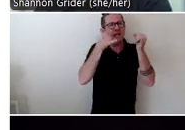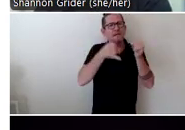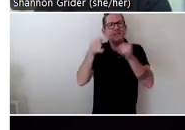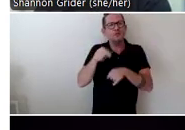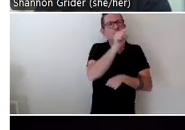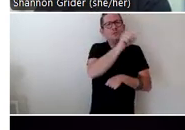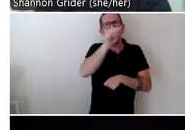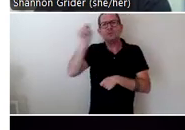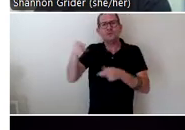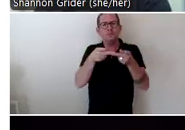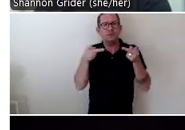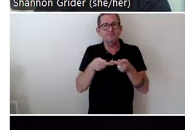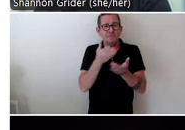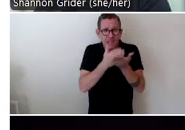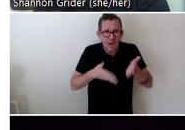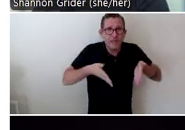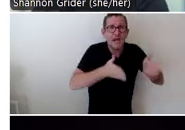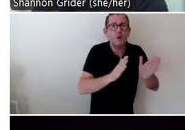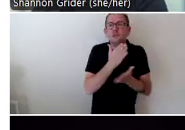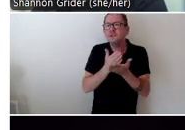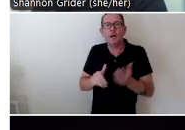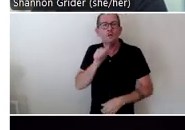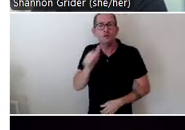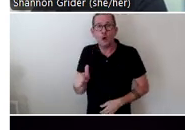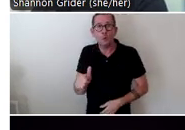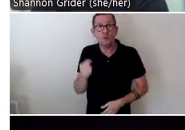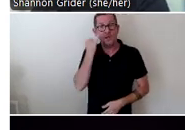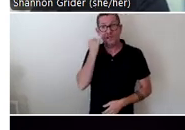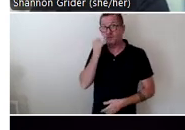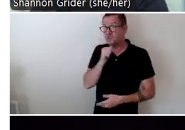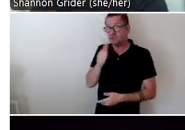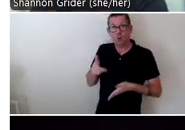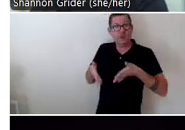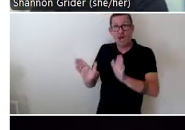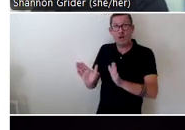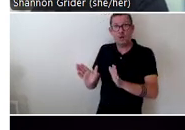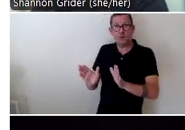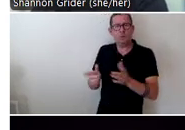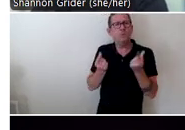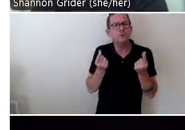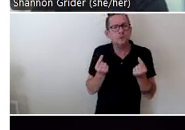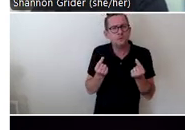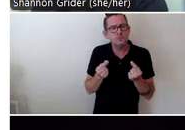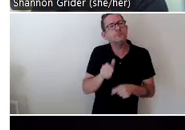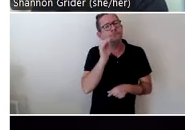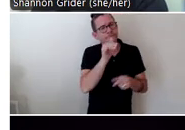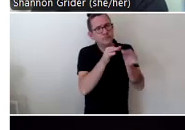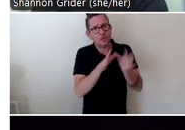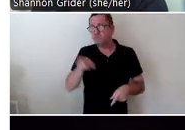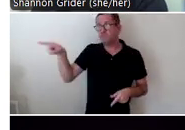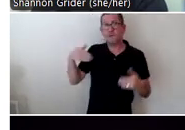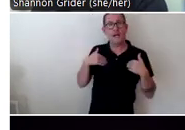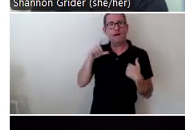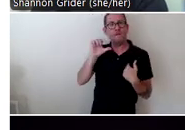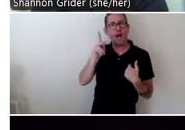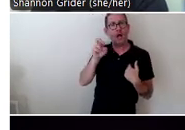their cups from their car, depending on the individual interpreter that you have. Some places allow these items, some places don't allow these